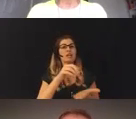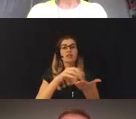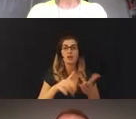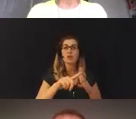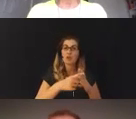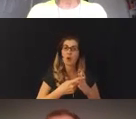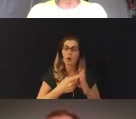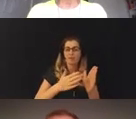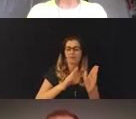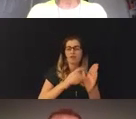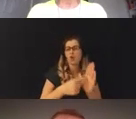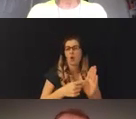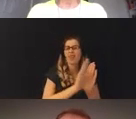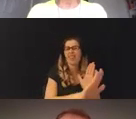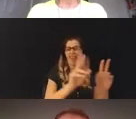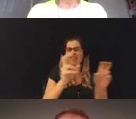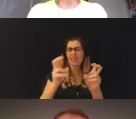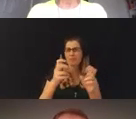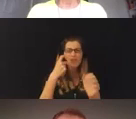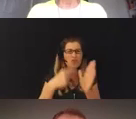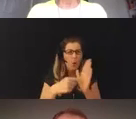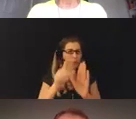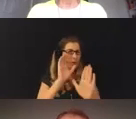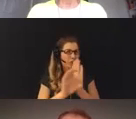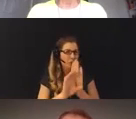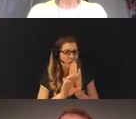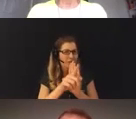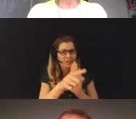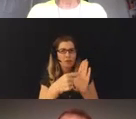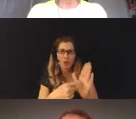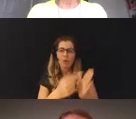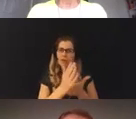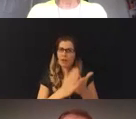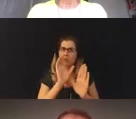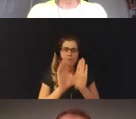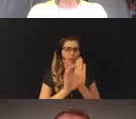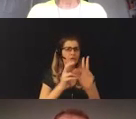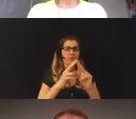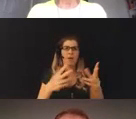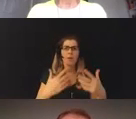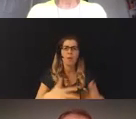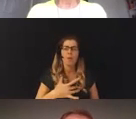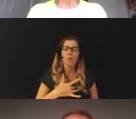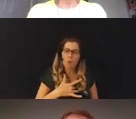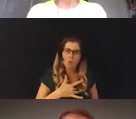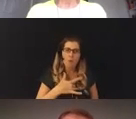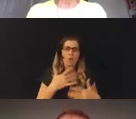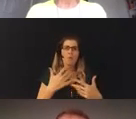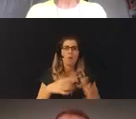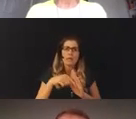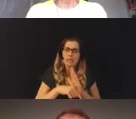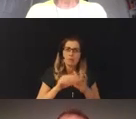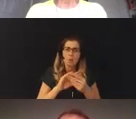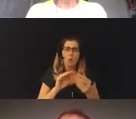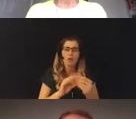zines, like the ones I showed you earlier. And as you saw, those are filled with deep, heartfelt, vulnerable, and personal stories. One by one, they were asking